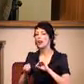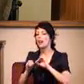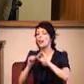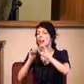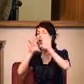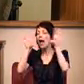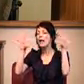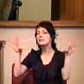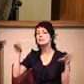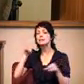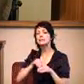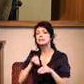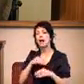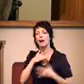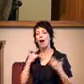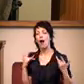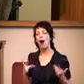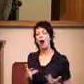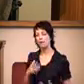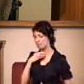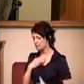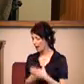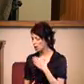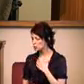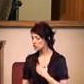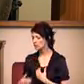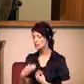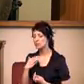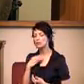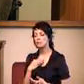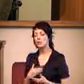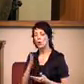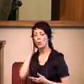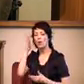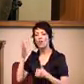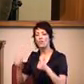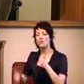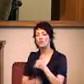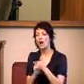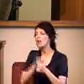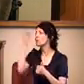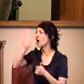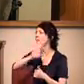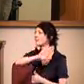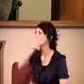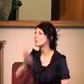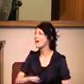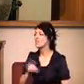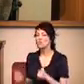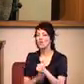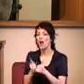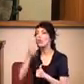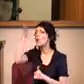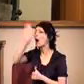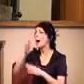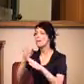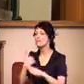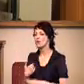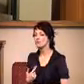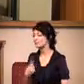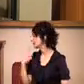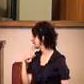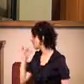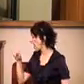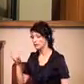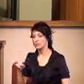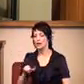passion that has been put there. And you will follow God like you've never followed God before. And